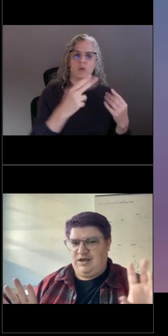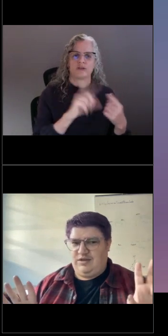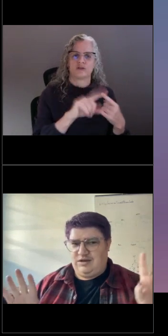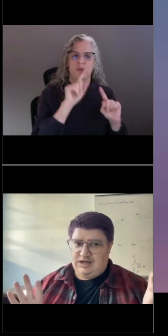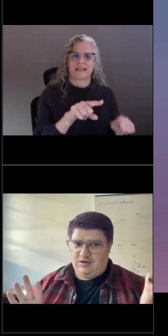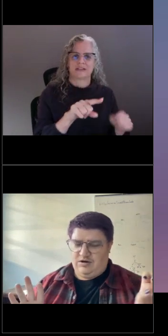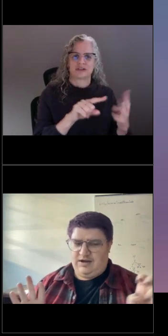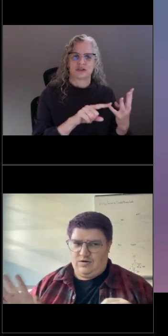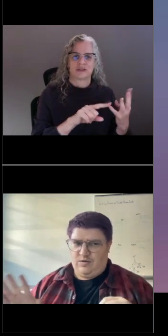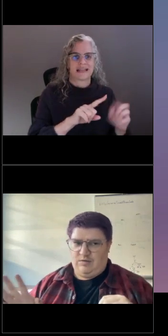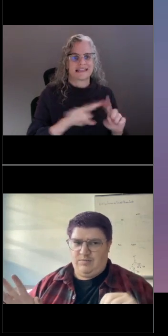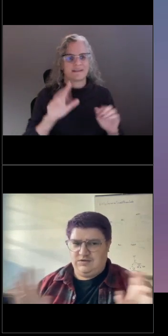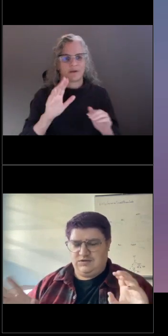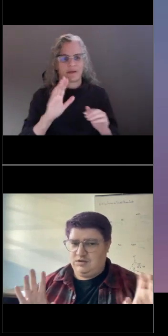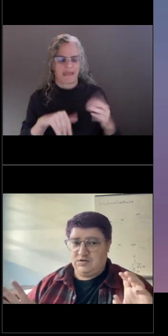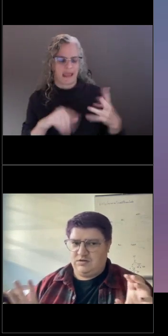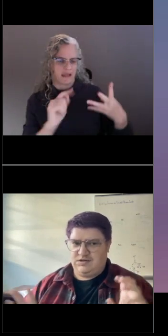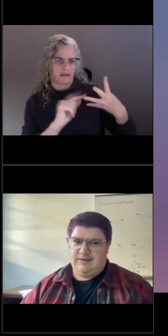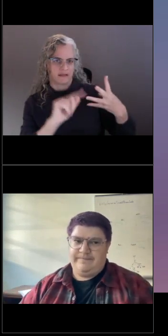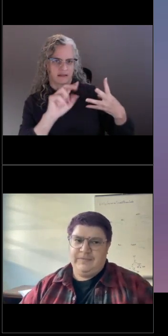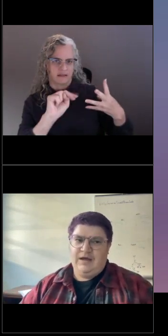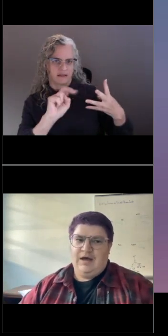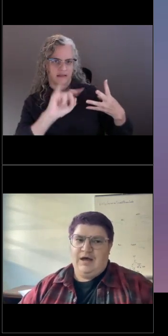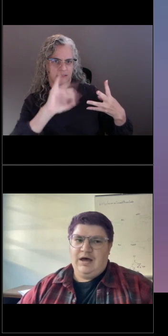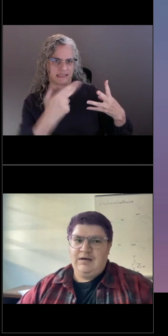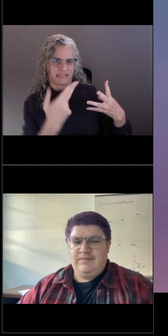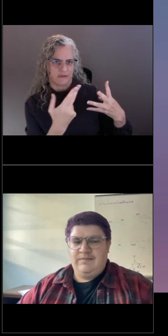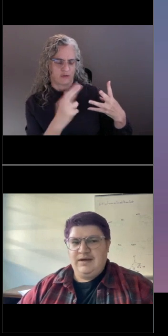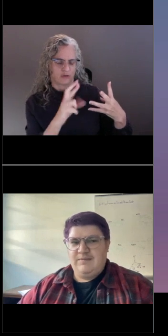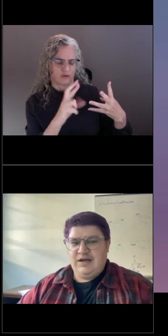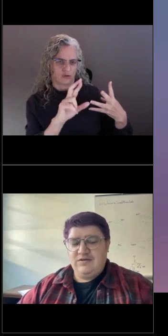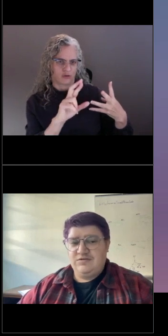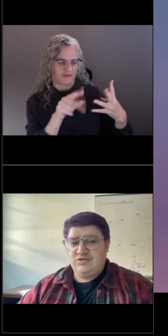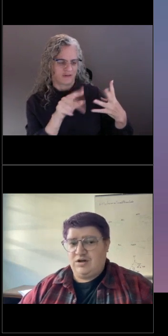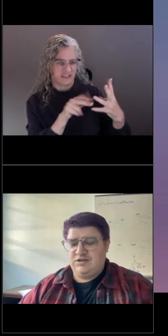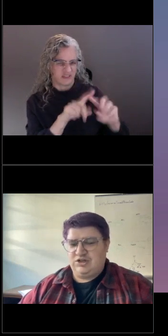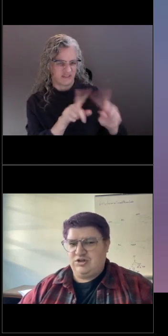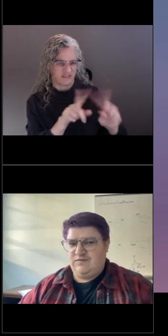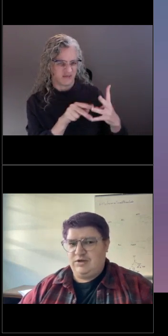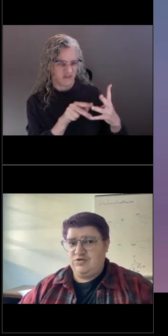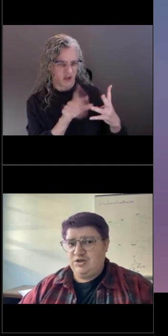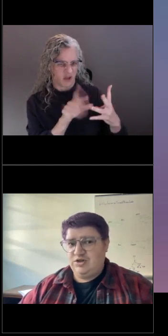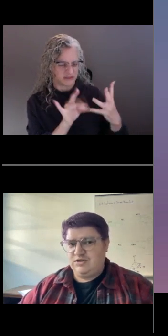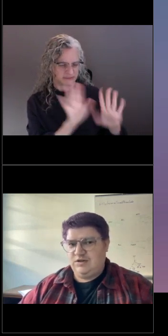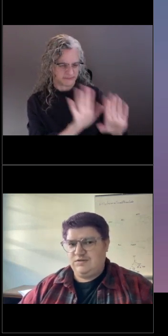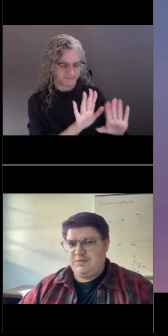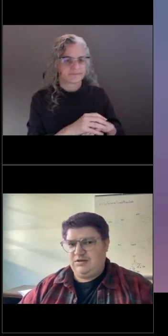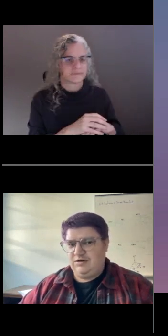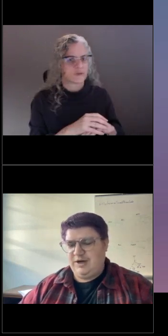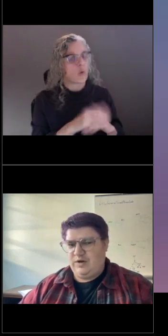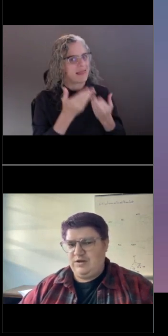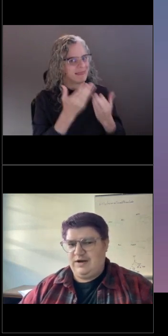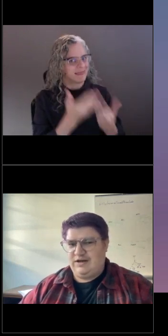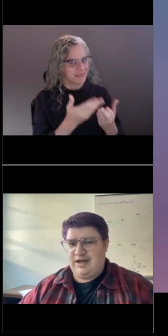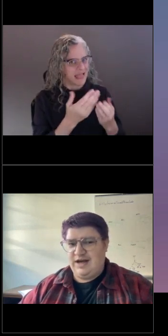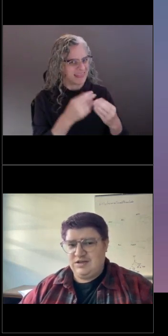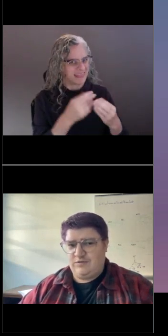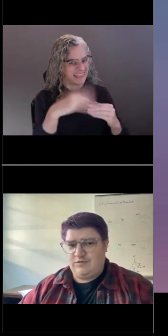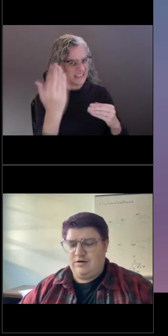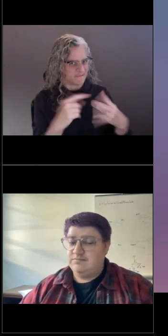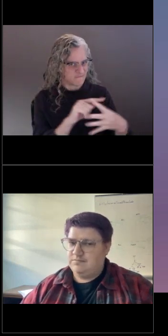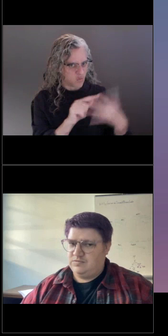from like the neither category, because those aren't the same. And my other strong suggestion of what you should do is be clear about what you're